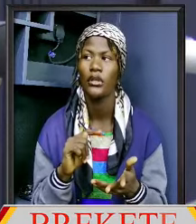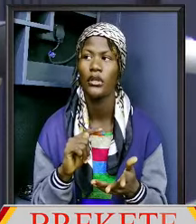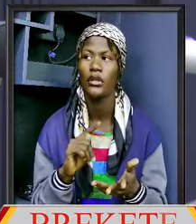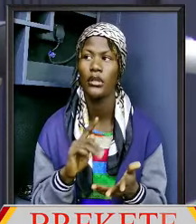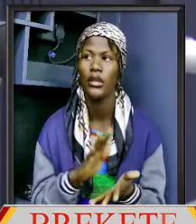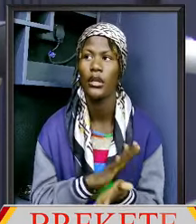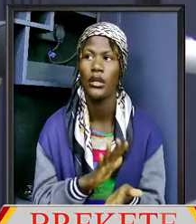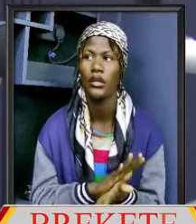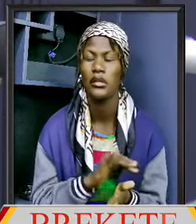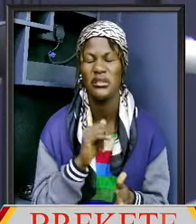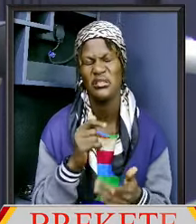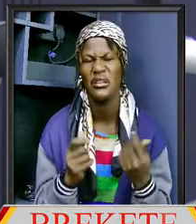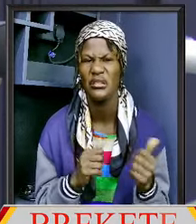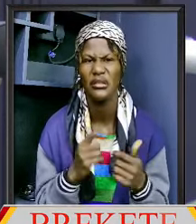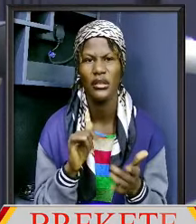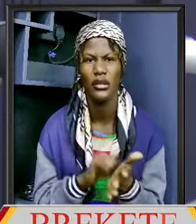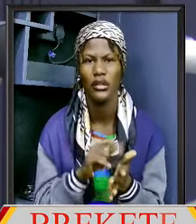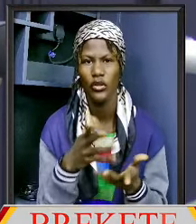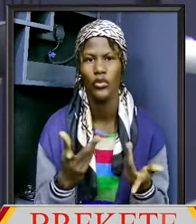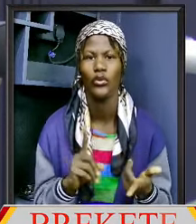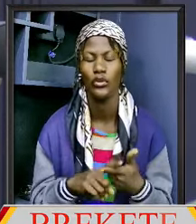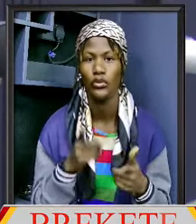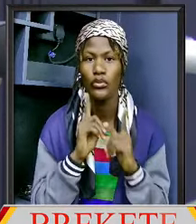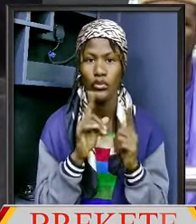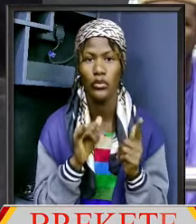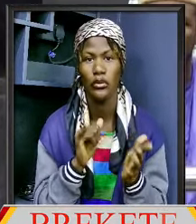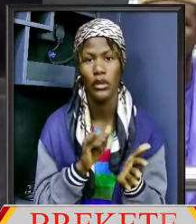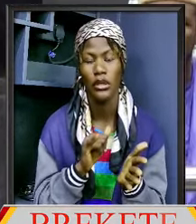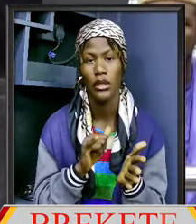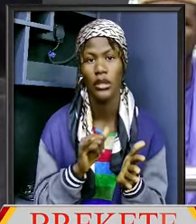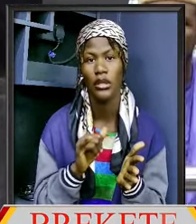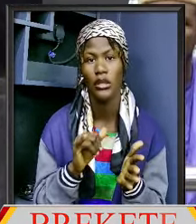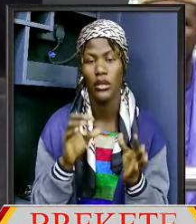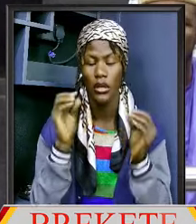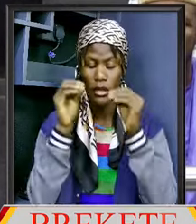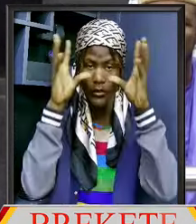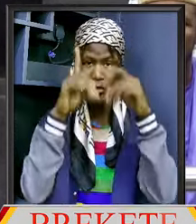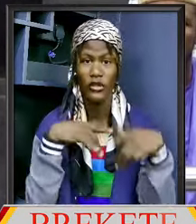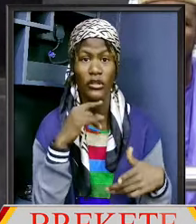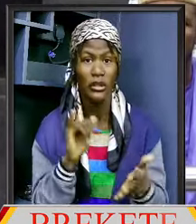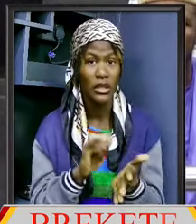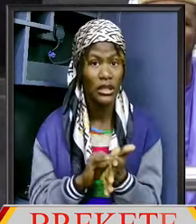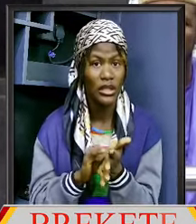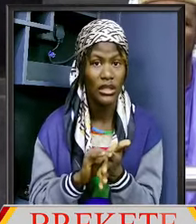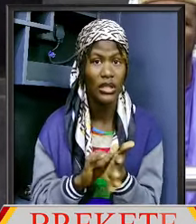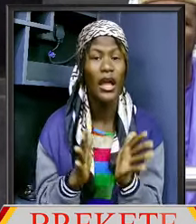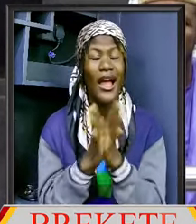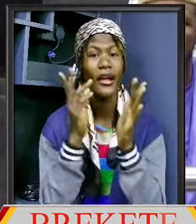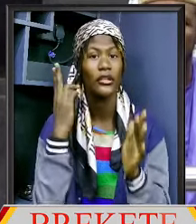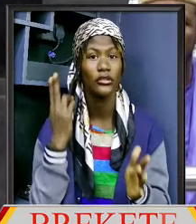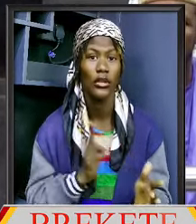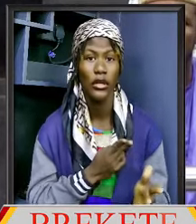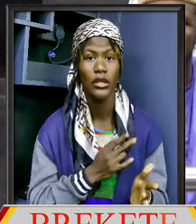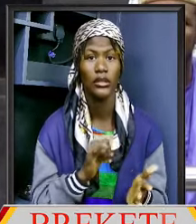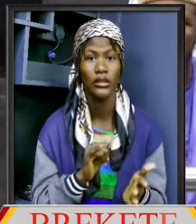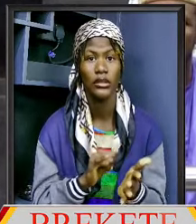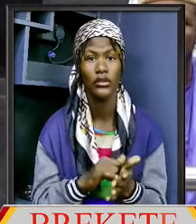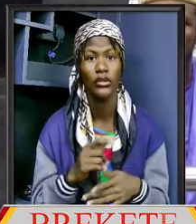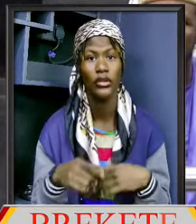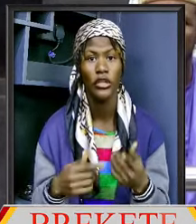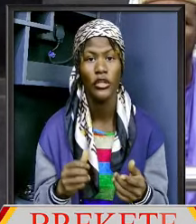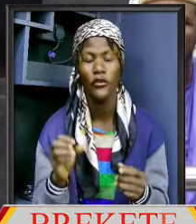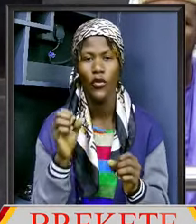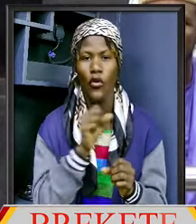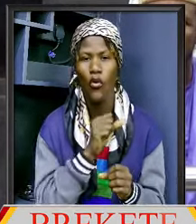talk. Mr. Ordinary President asked us to give him an old woman who